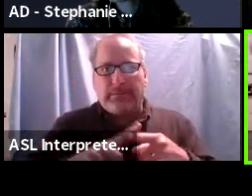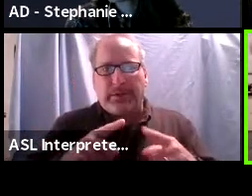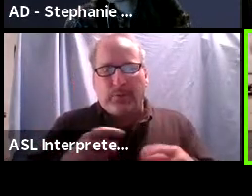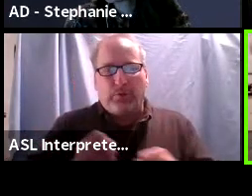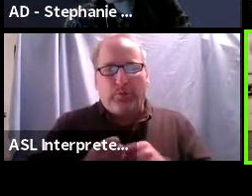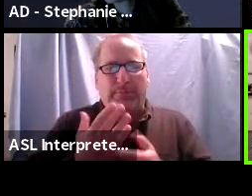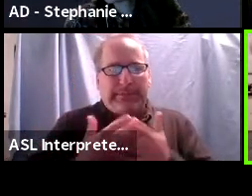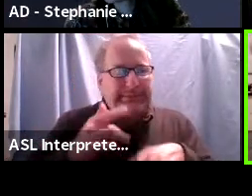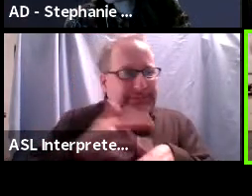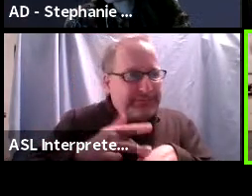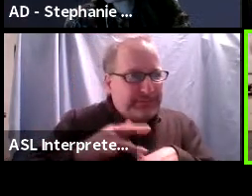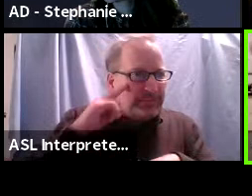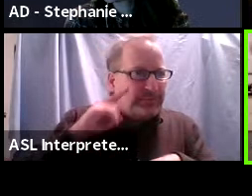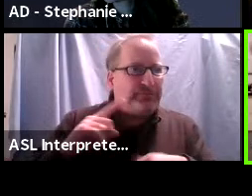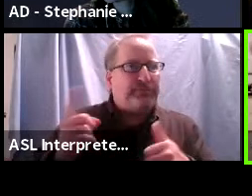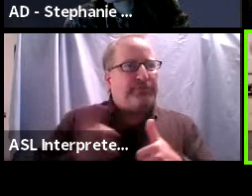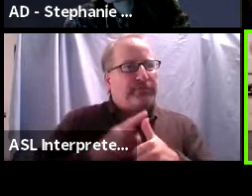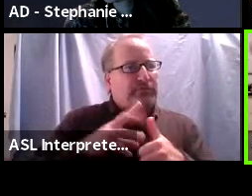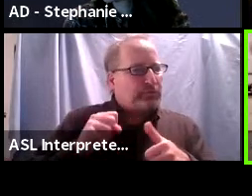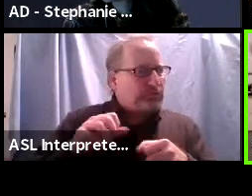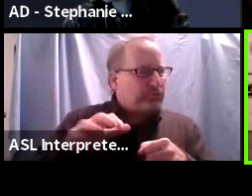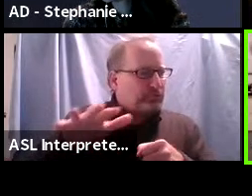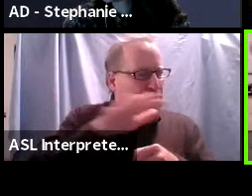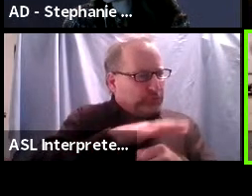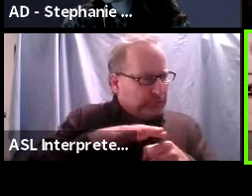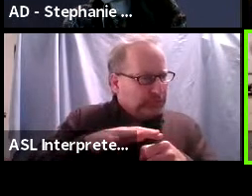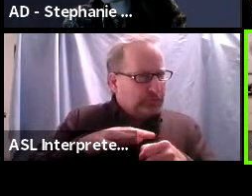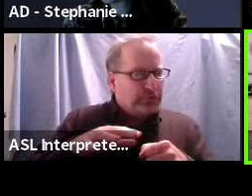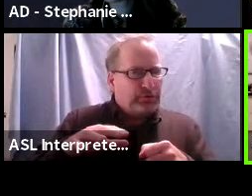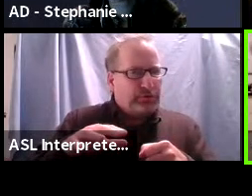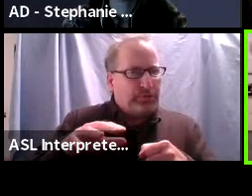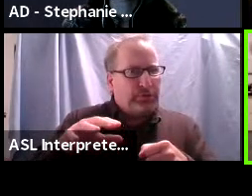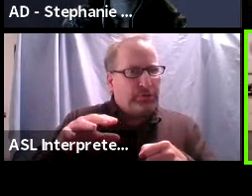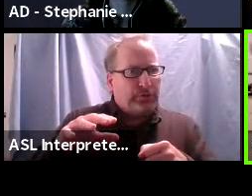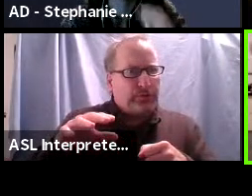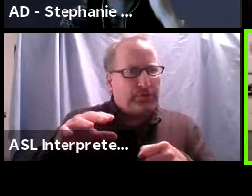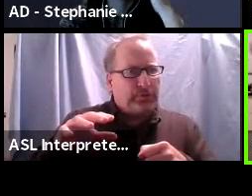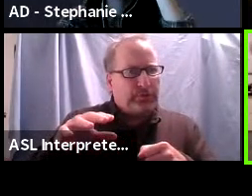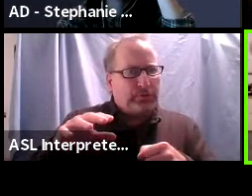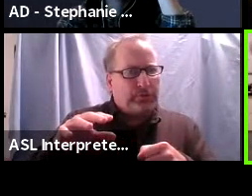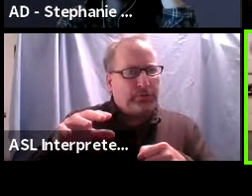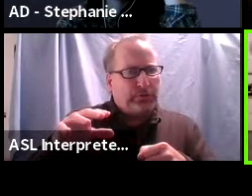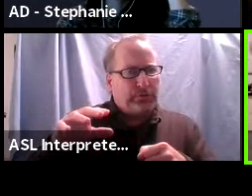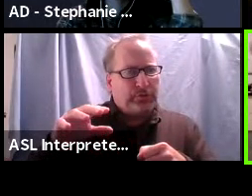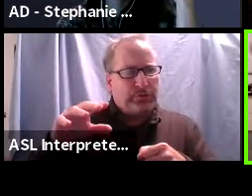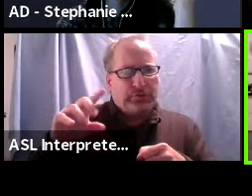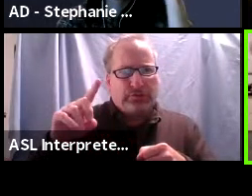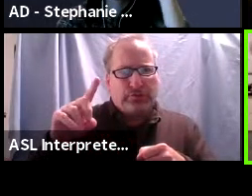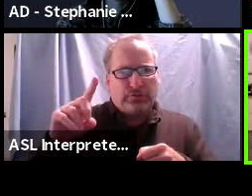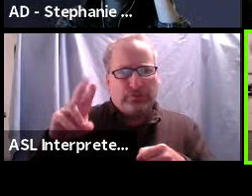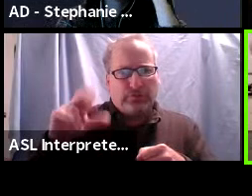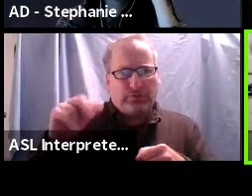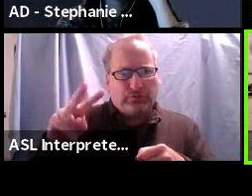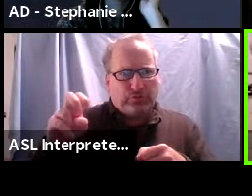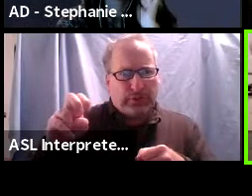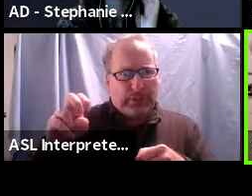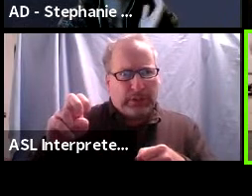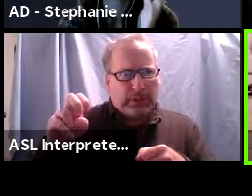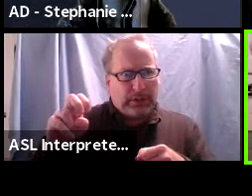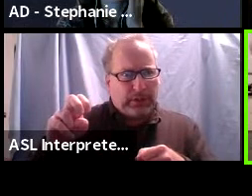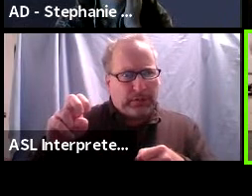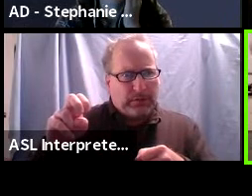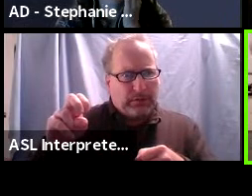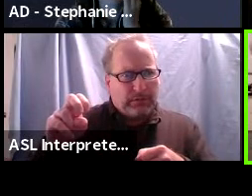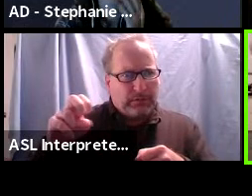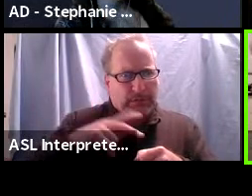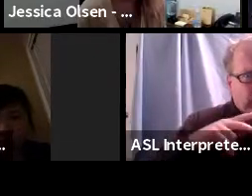those. The first one was around the Drive Clean / tune-up event. I think Matt was going to give the update, but I